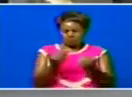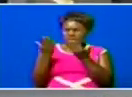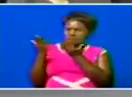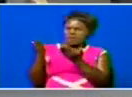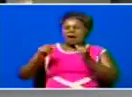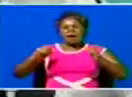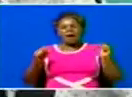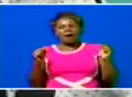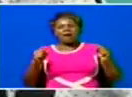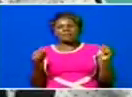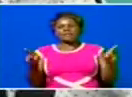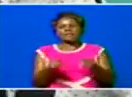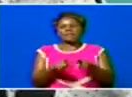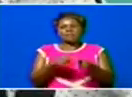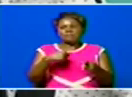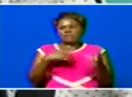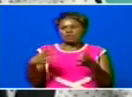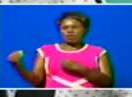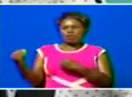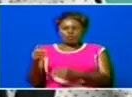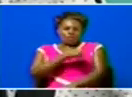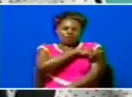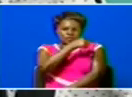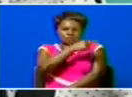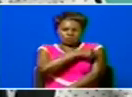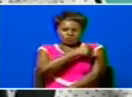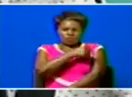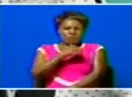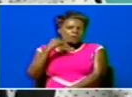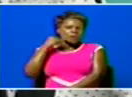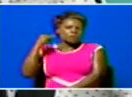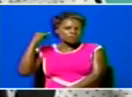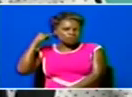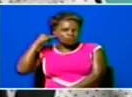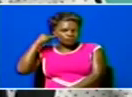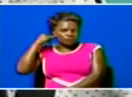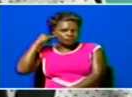are a happy lot. Makueni kenda clinic, bando wanakuru.